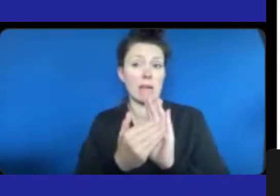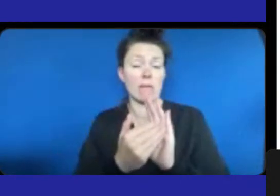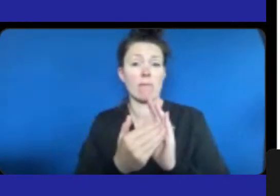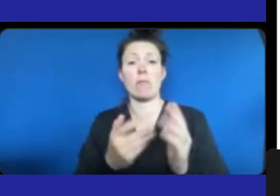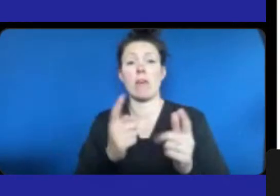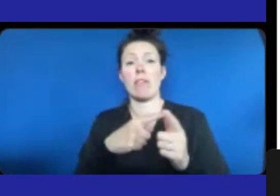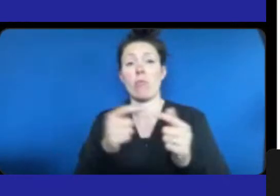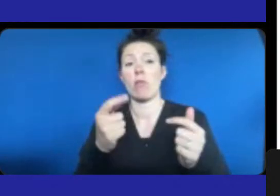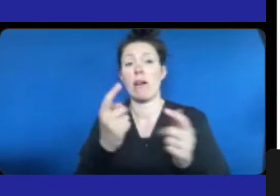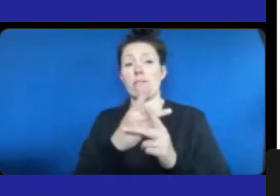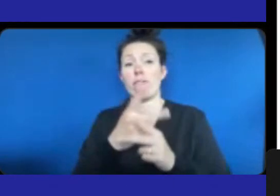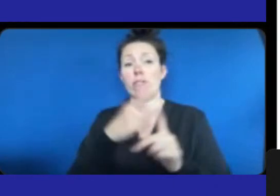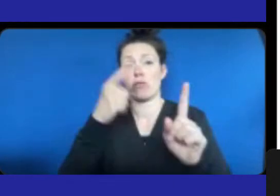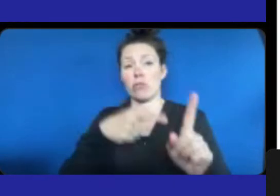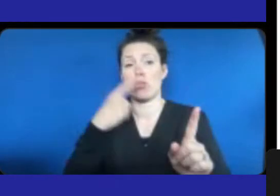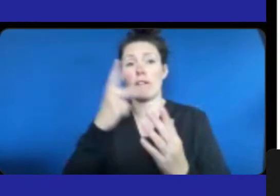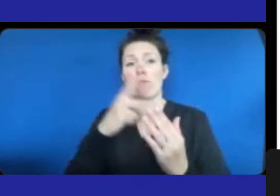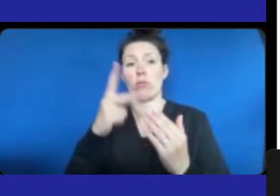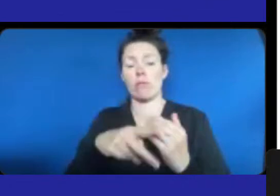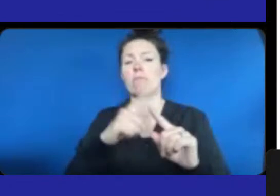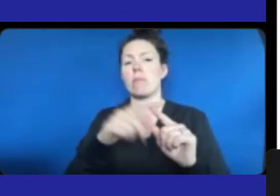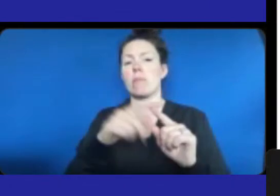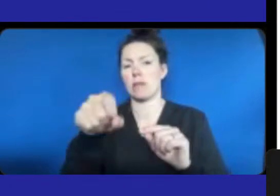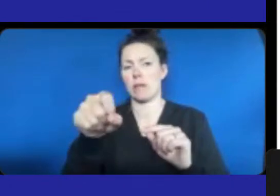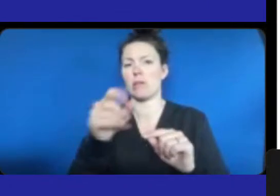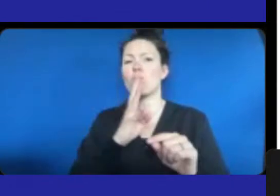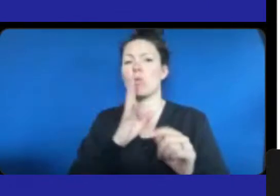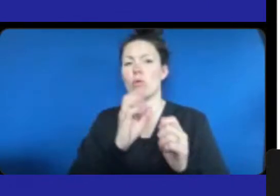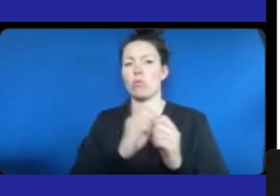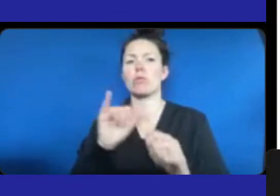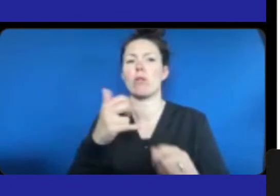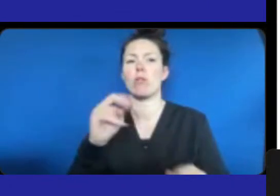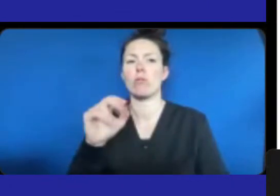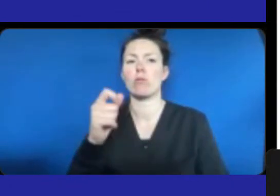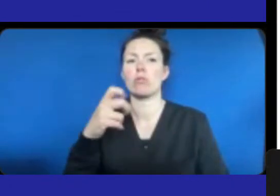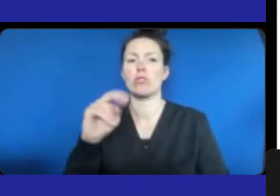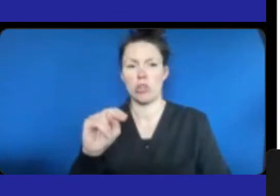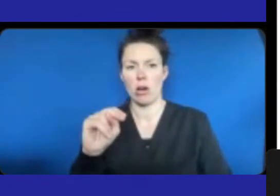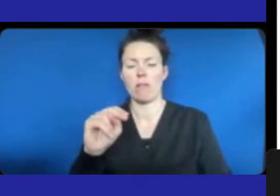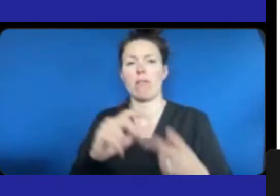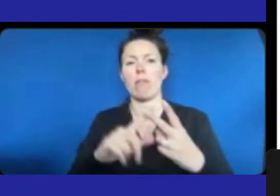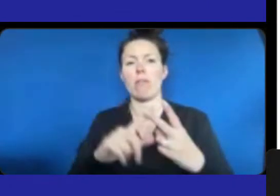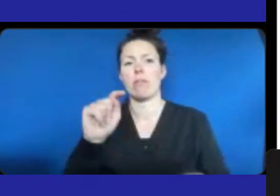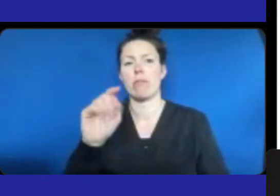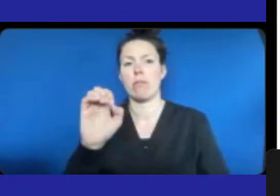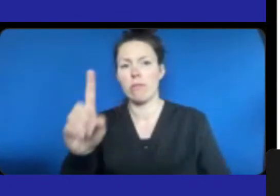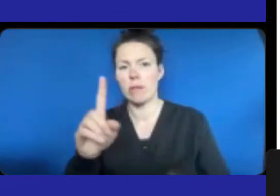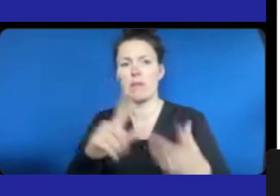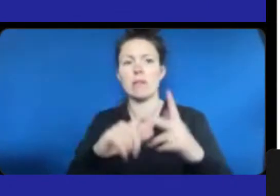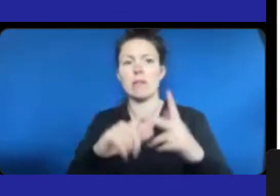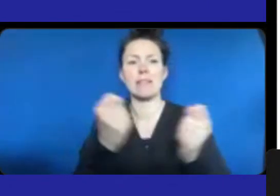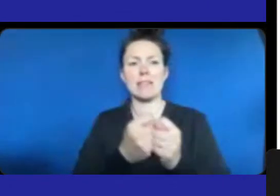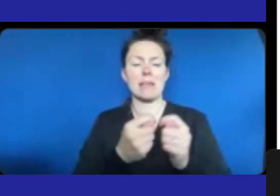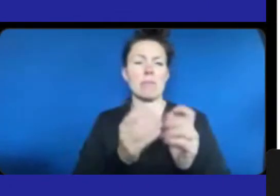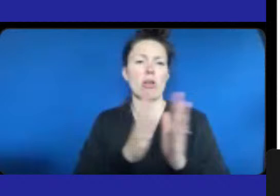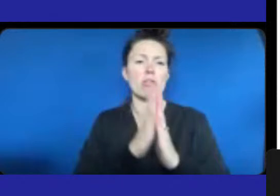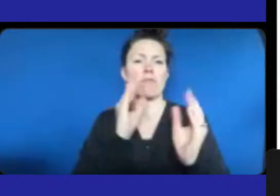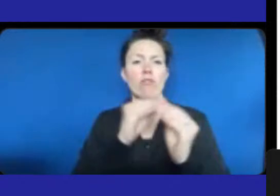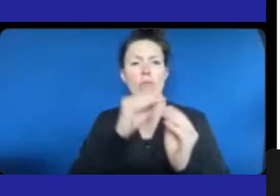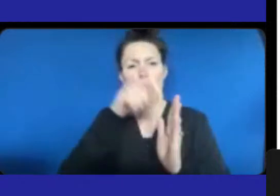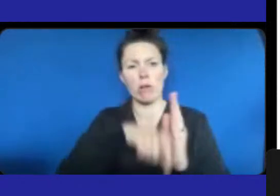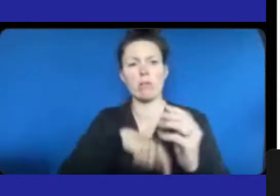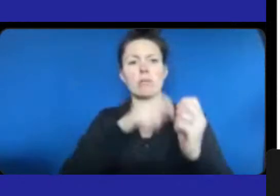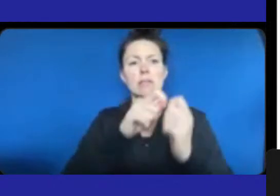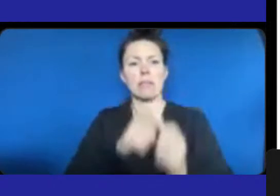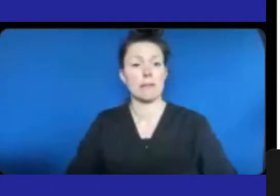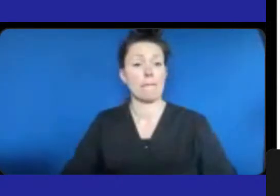targets for the program are. But yes, we'll talk to Jonathan and Ted and the team and see if we can get more granularity on how those members are moving